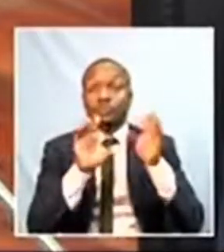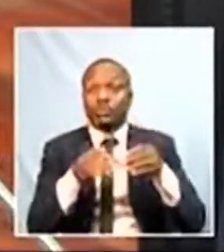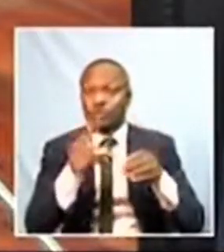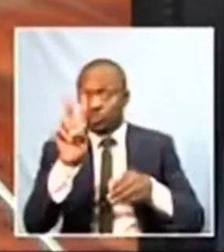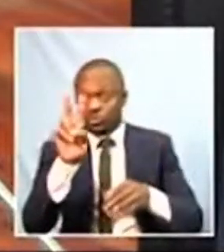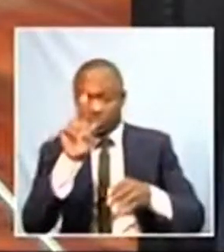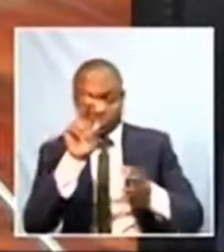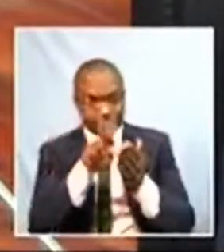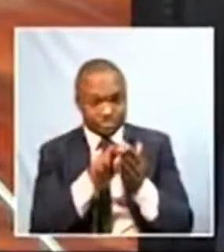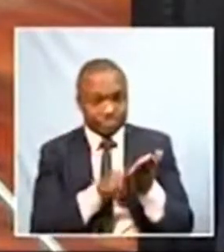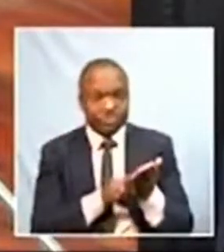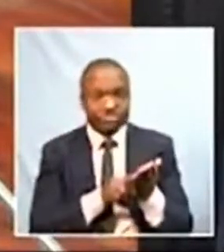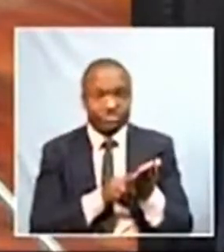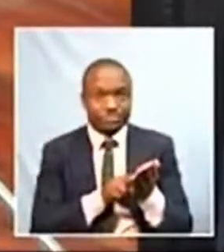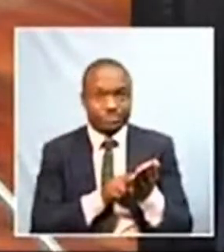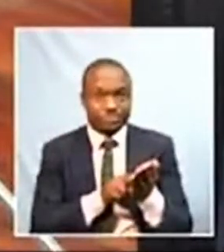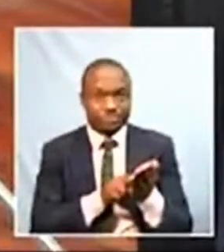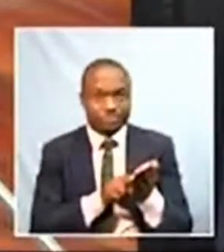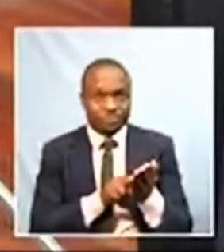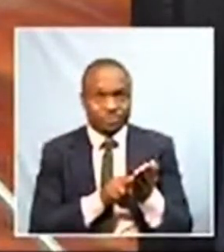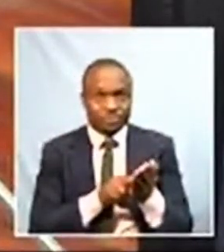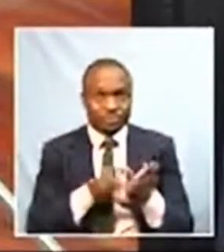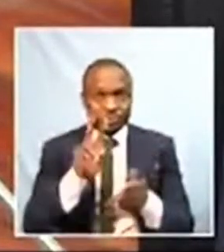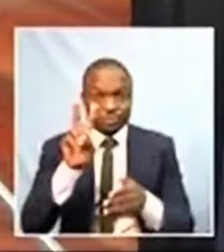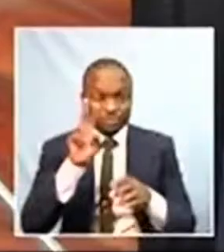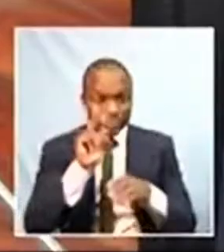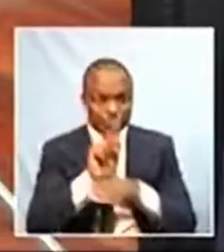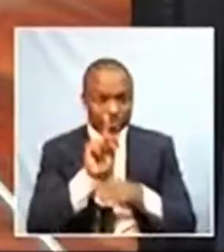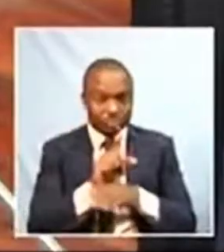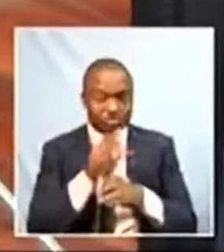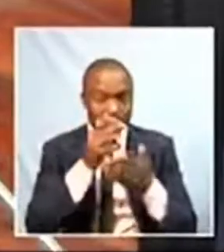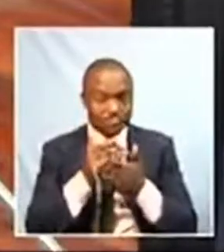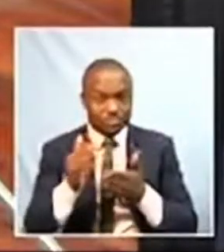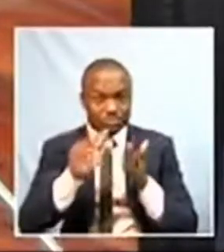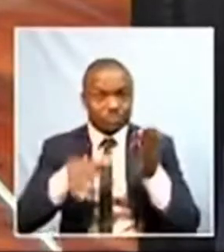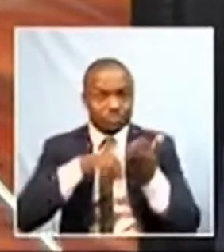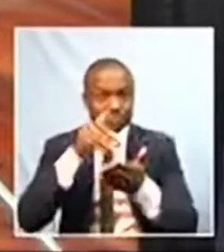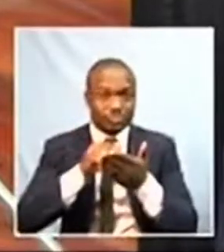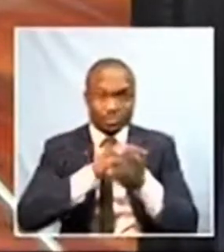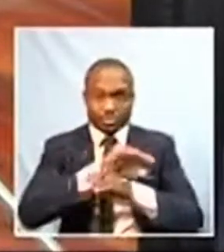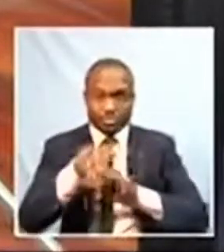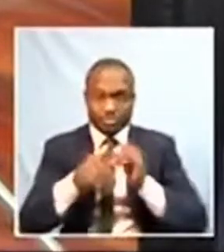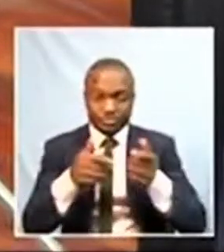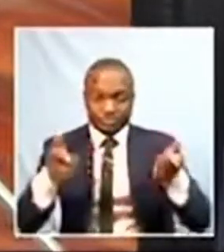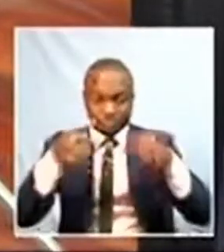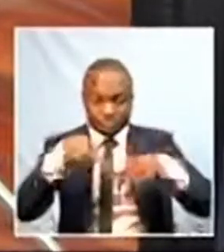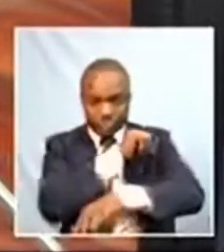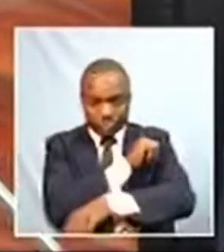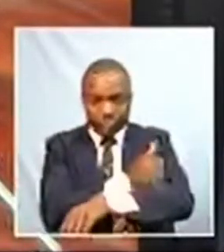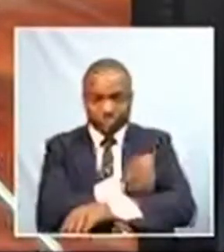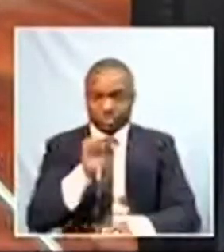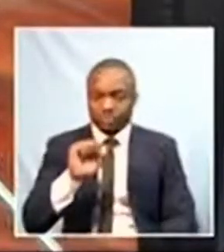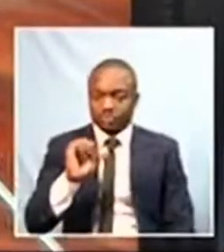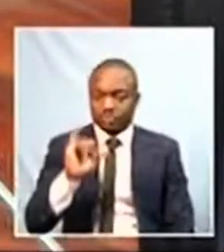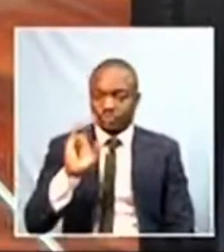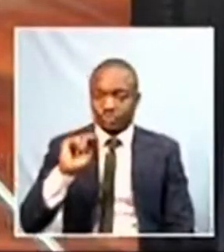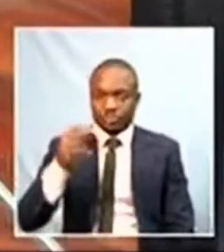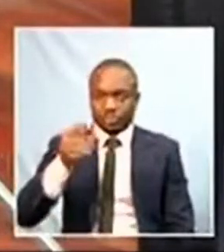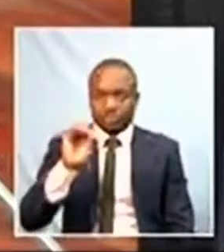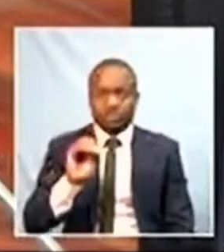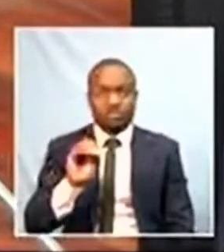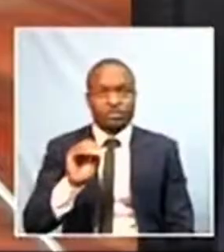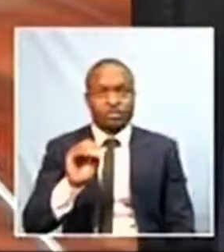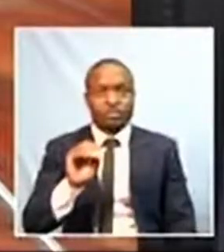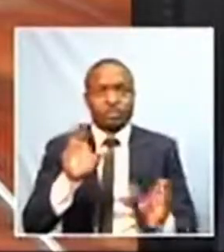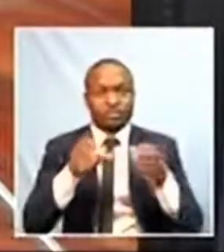projects have been procured centrally for all the local authorities. SIKONGO Town Council has since received the police